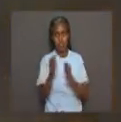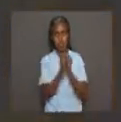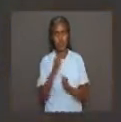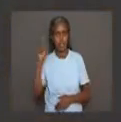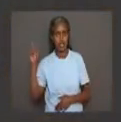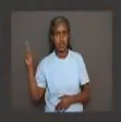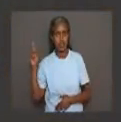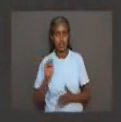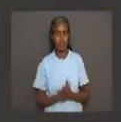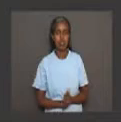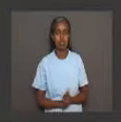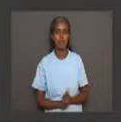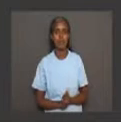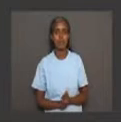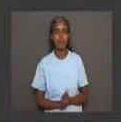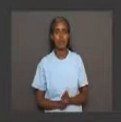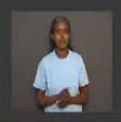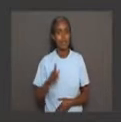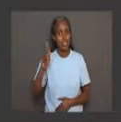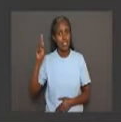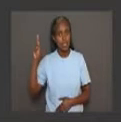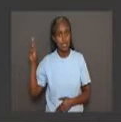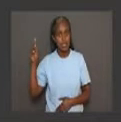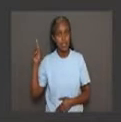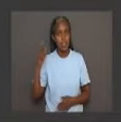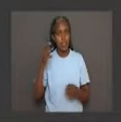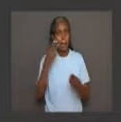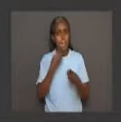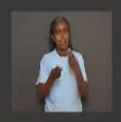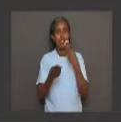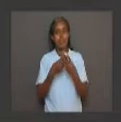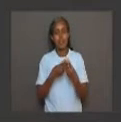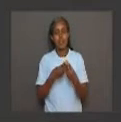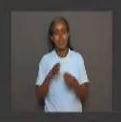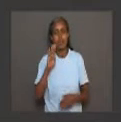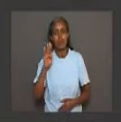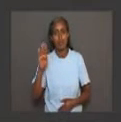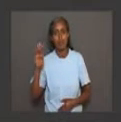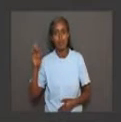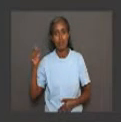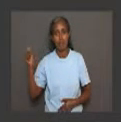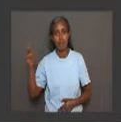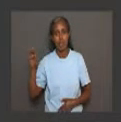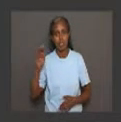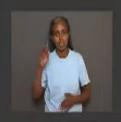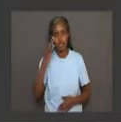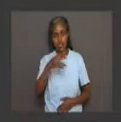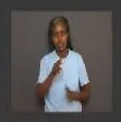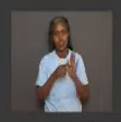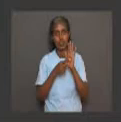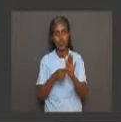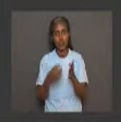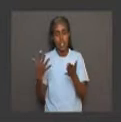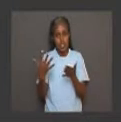one. This multiple bar chart shows that the